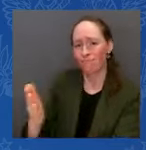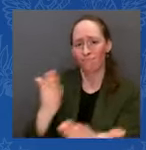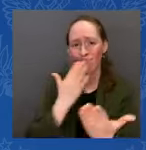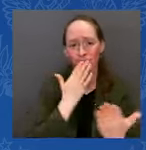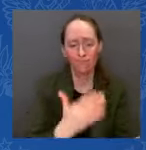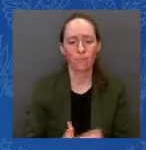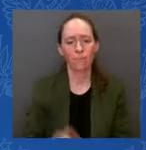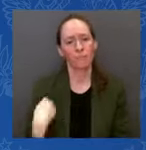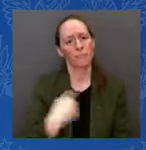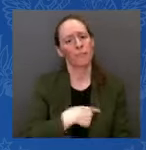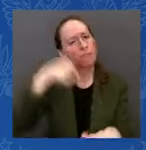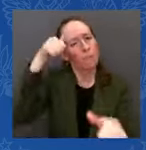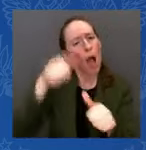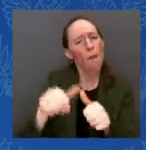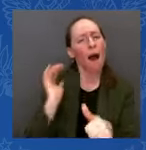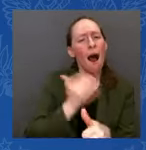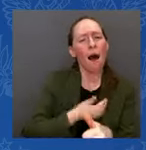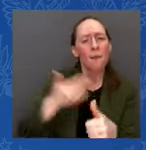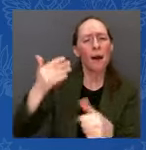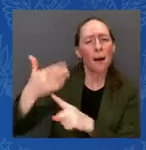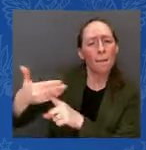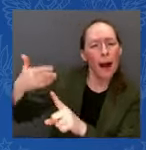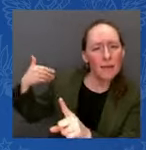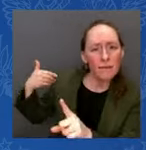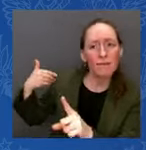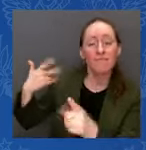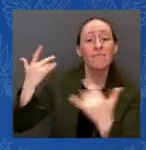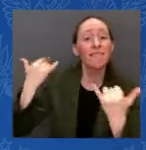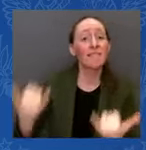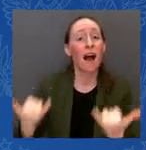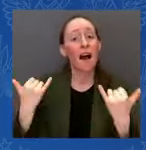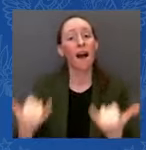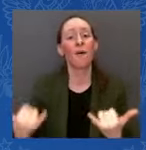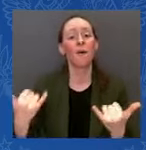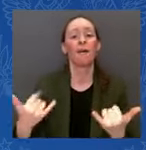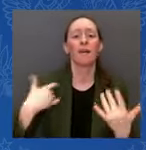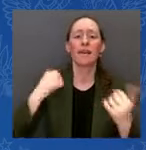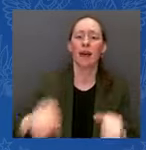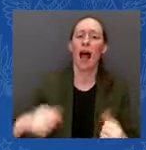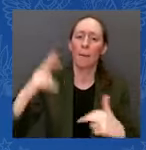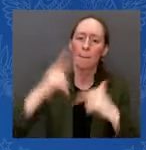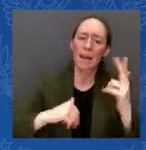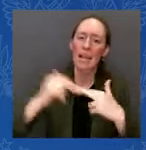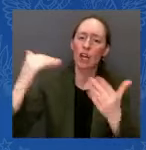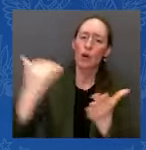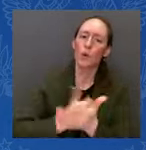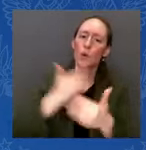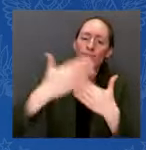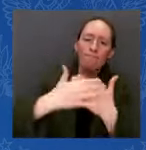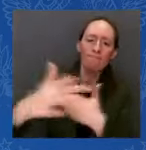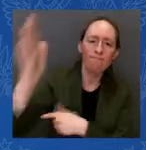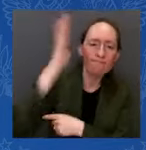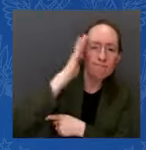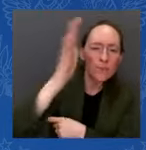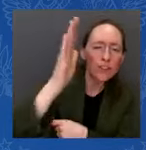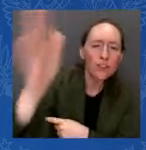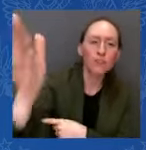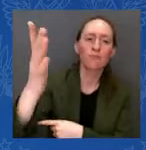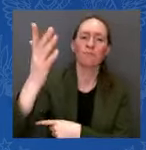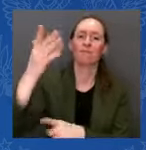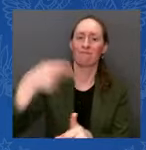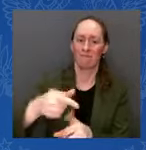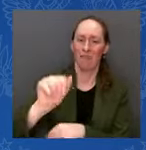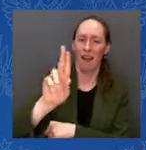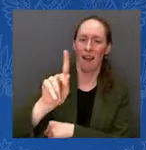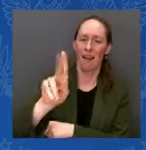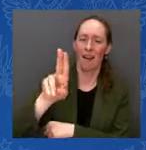future, because what the United States, the United Kingdom, and Australia hold in common is more fundamental